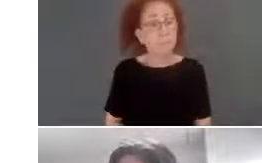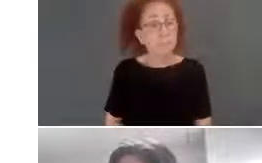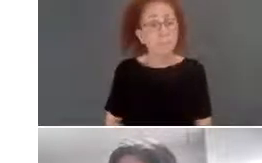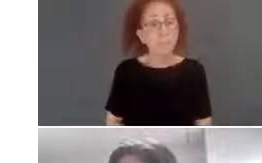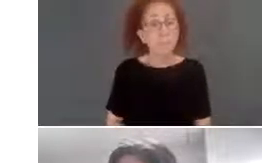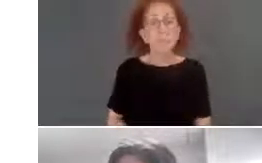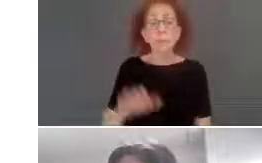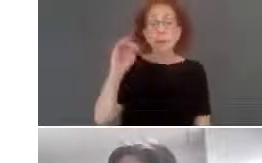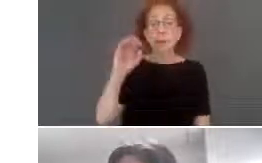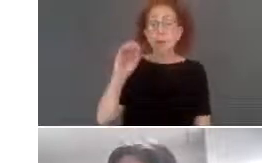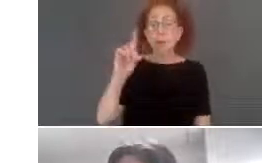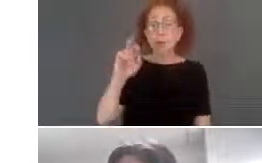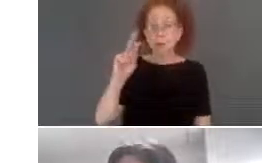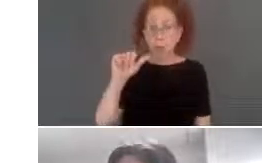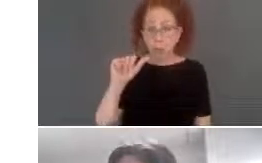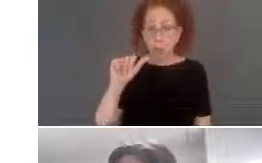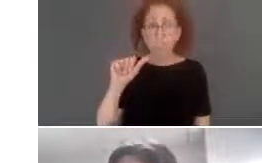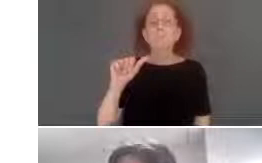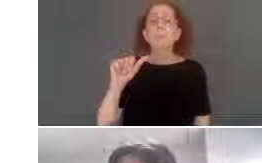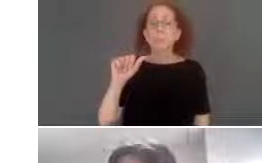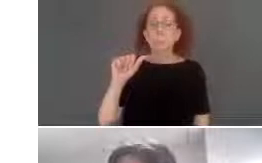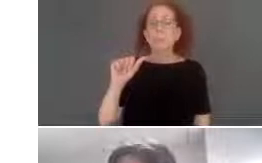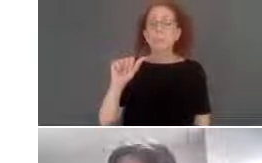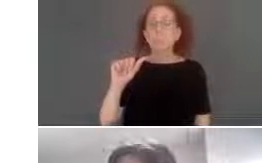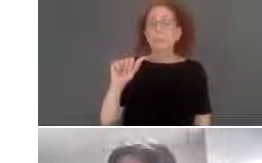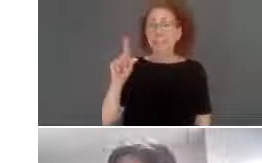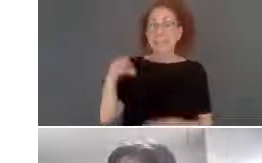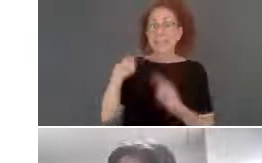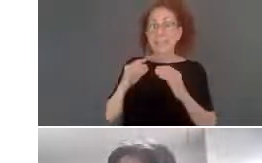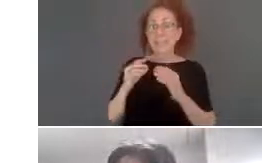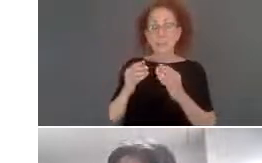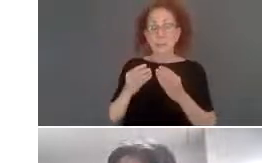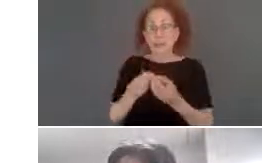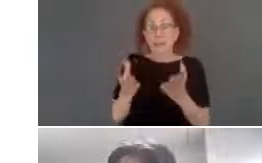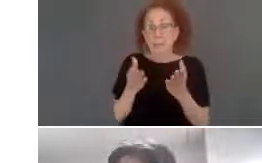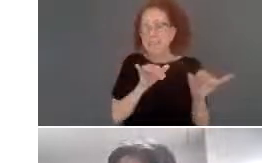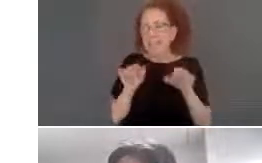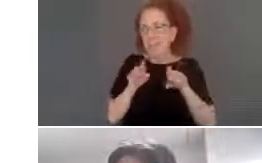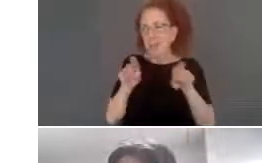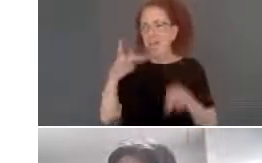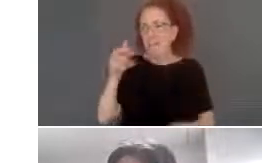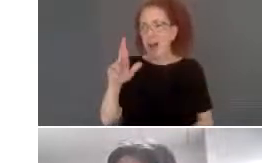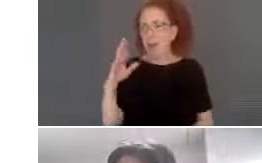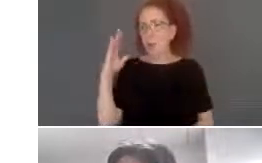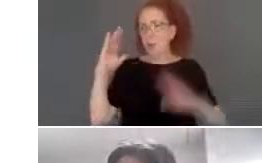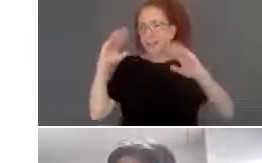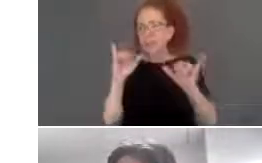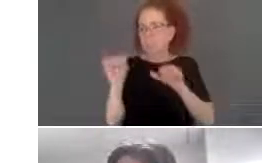The Moderna vaccine, since they came out, Moderna's been very similar to Pfizer, so we wouldn't expect anything